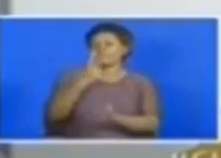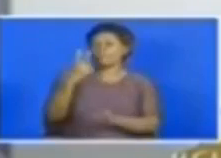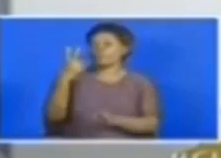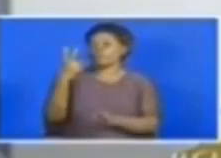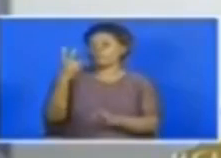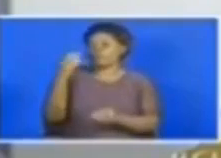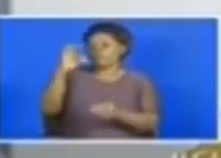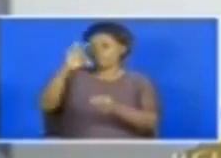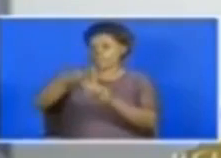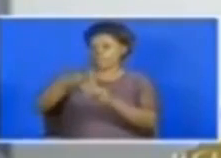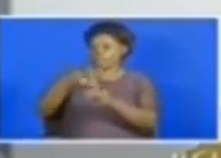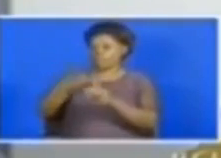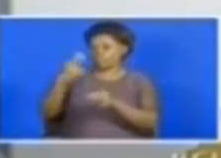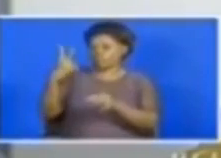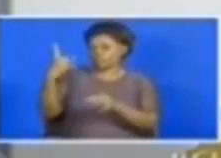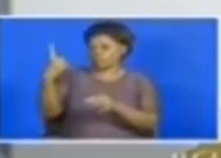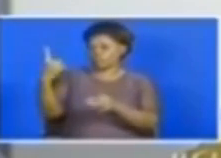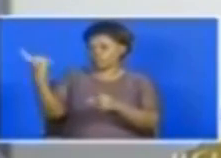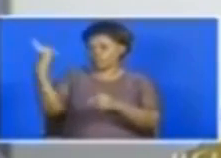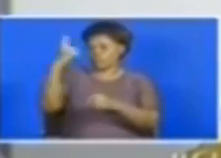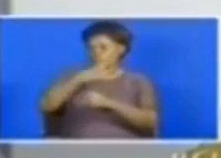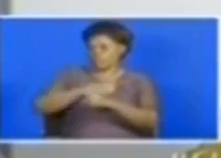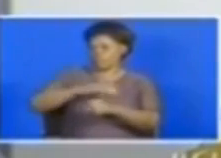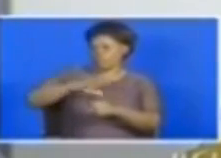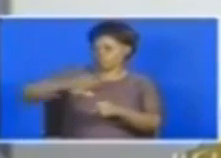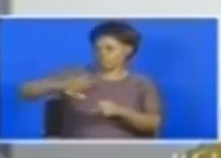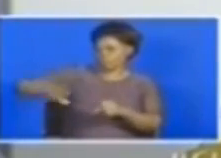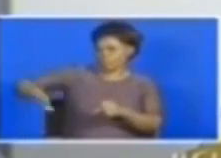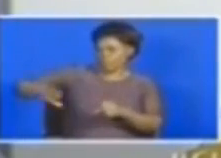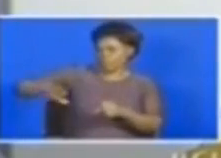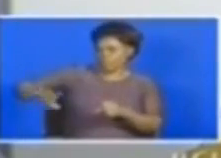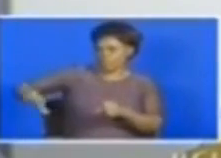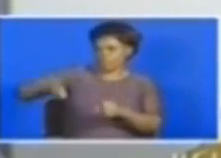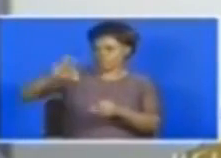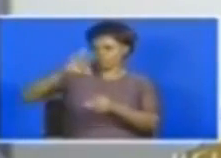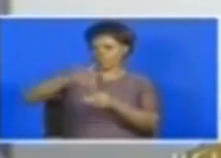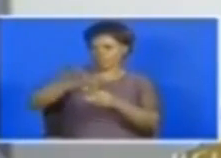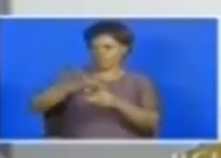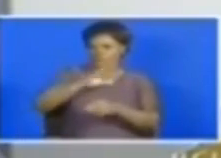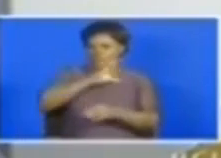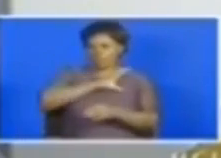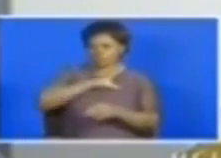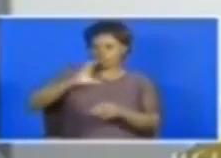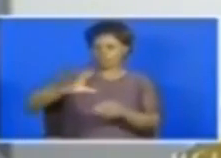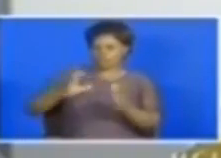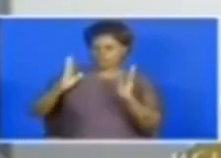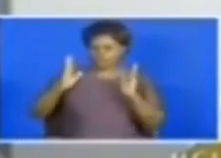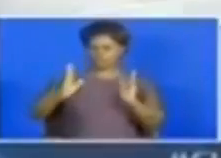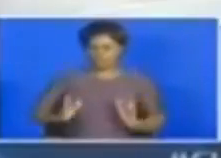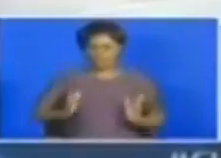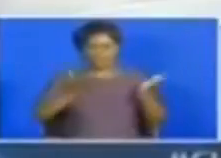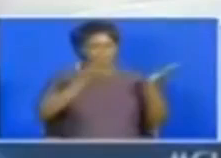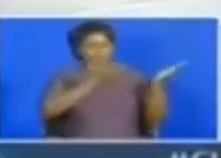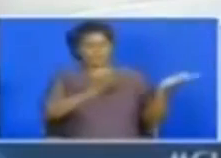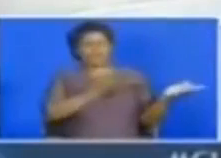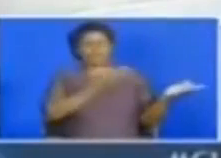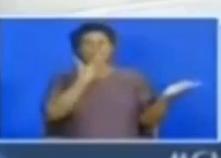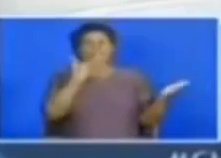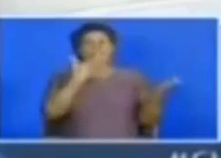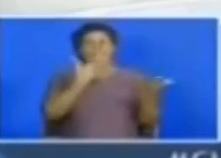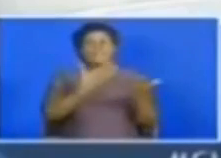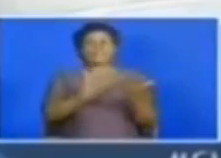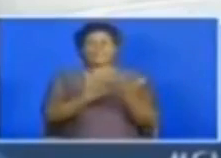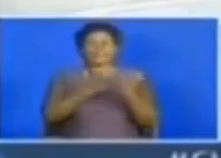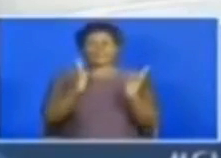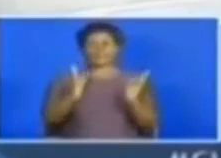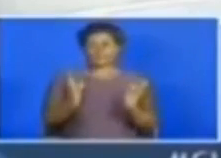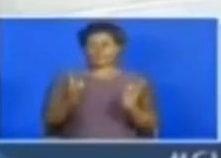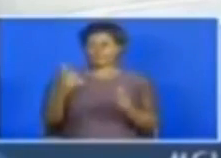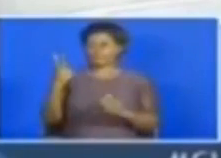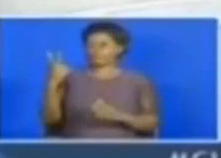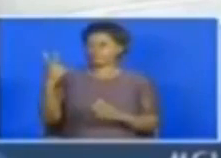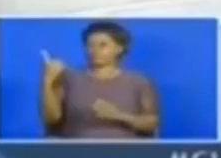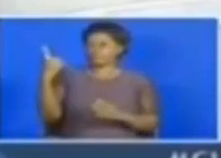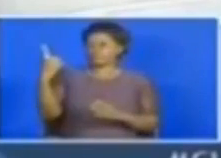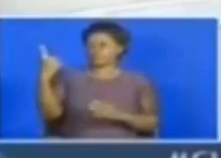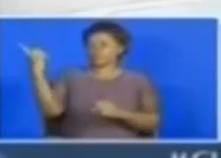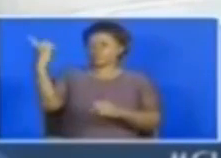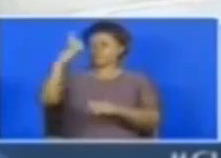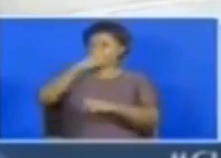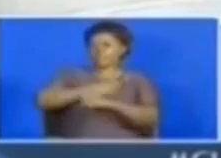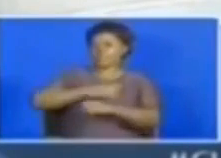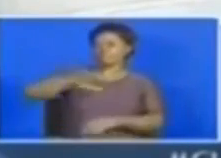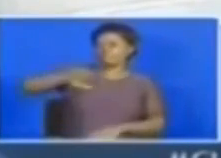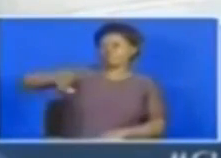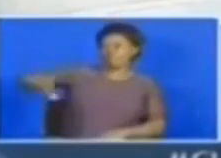21 days to go, and today IEBC Commissioner Dr. Roselyn Akombe joins me. Thank you very much. Thank you very much, Yvonne. So 21 days to go,